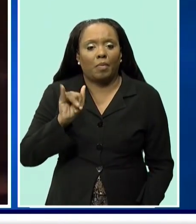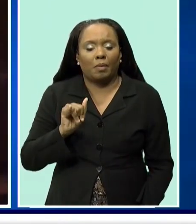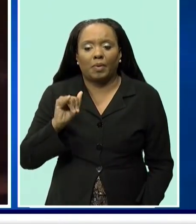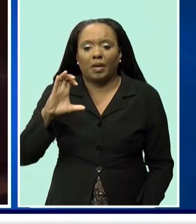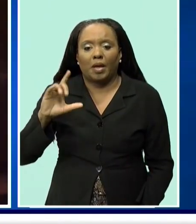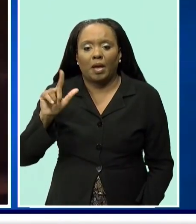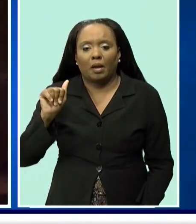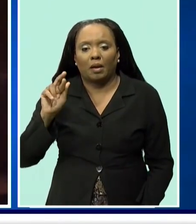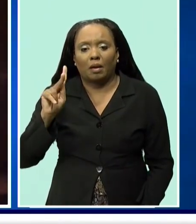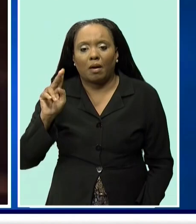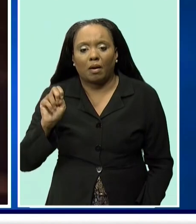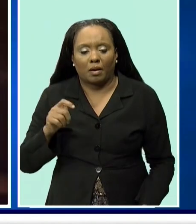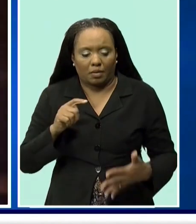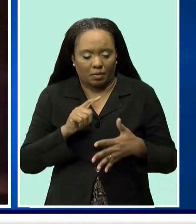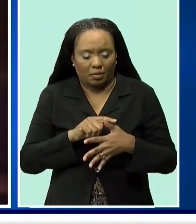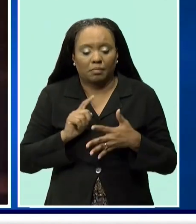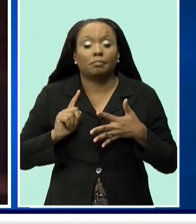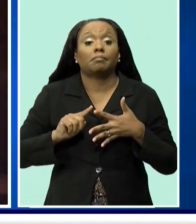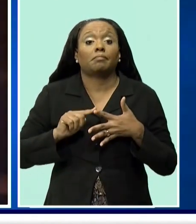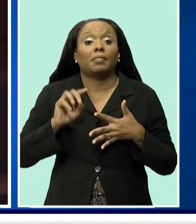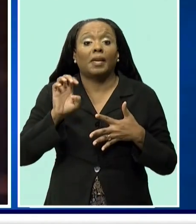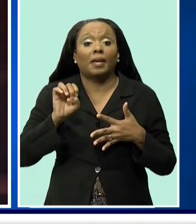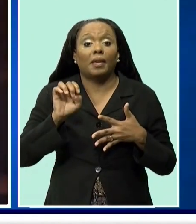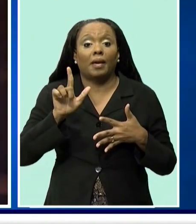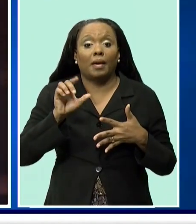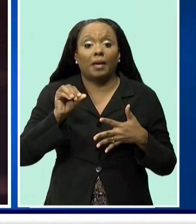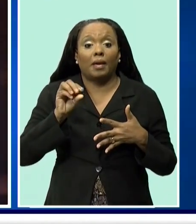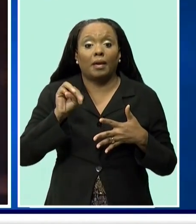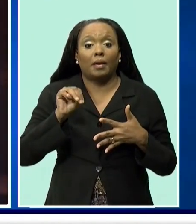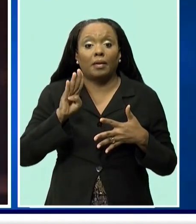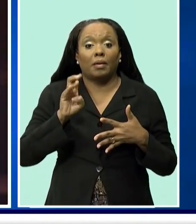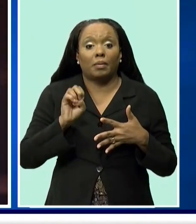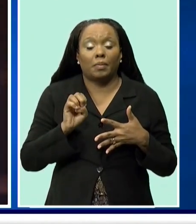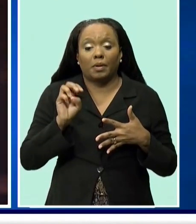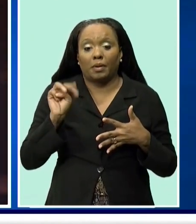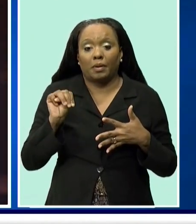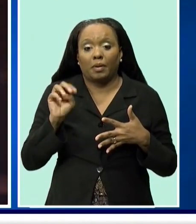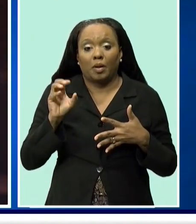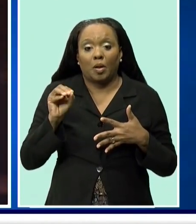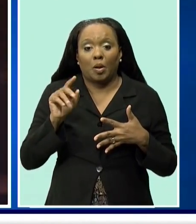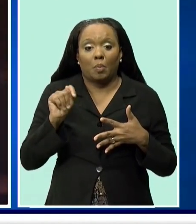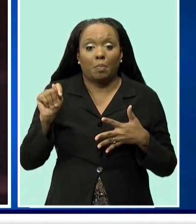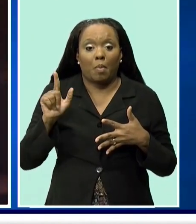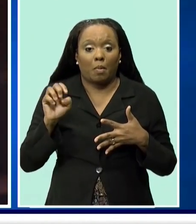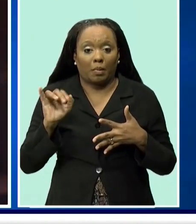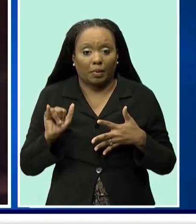Elombe Motley, and a few others who have been